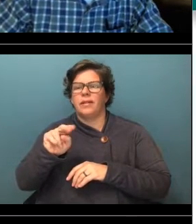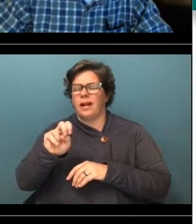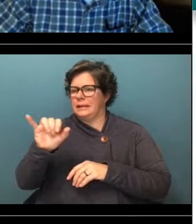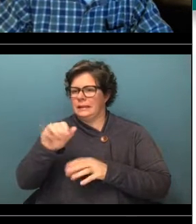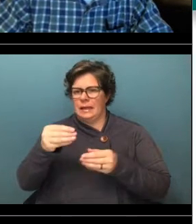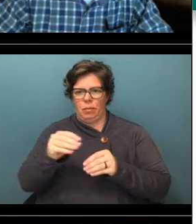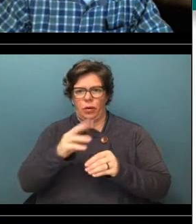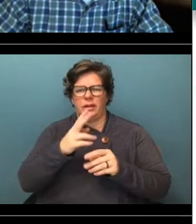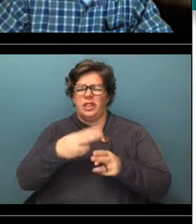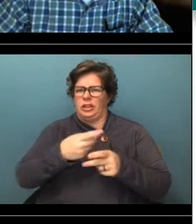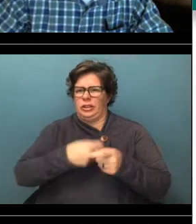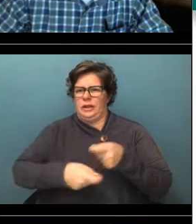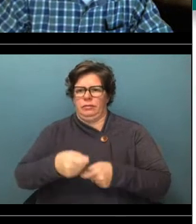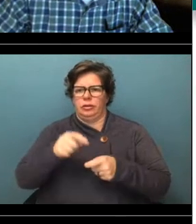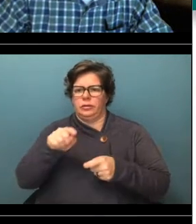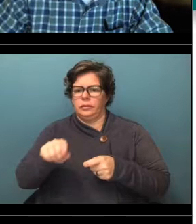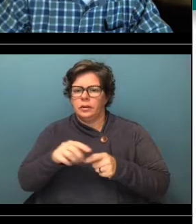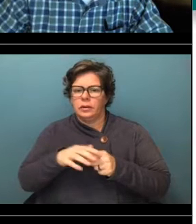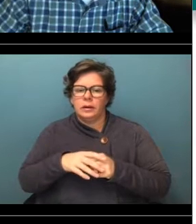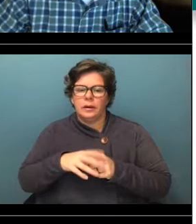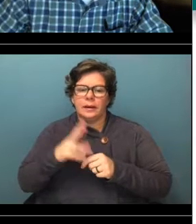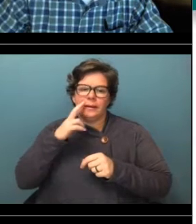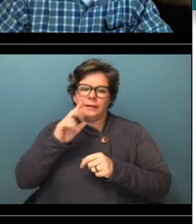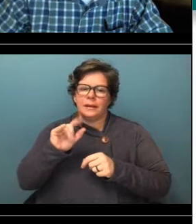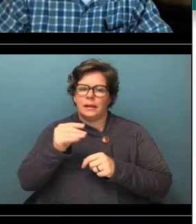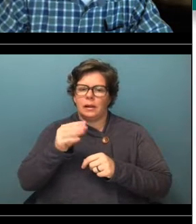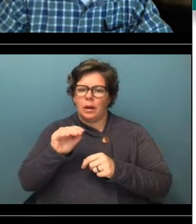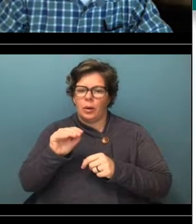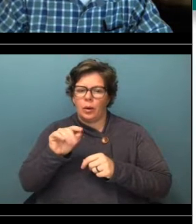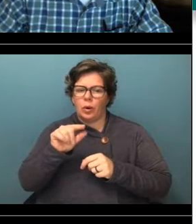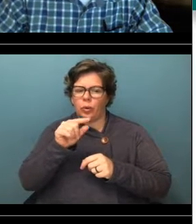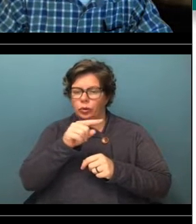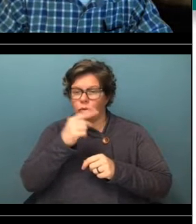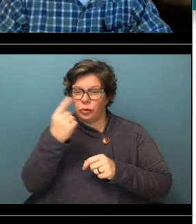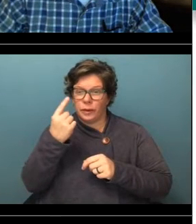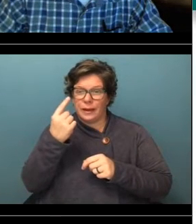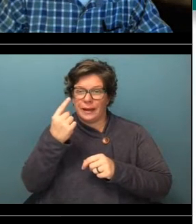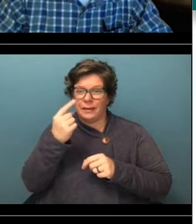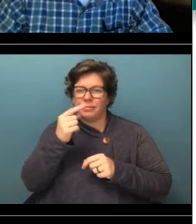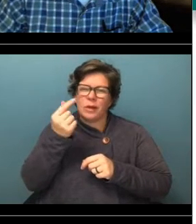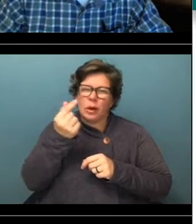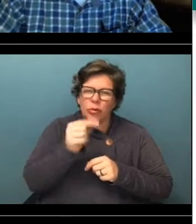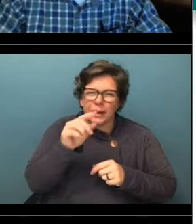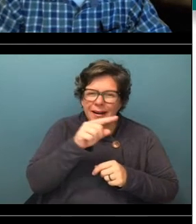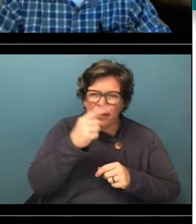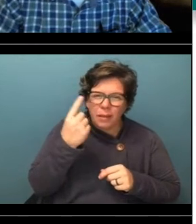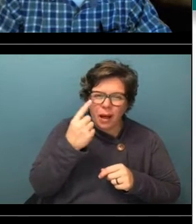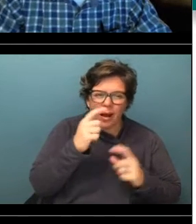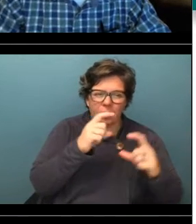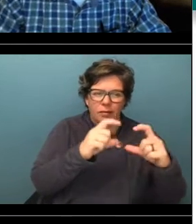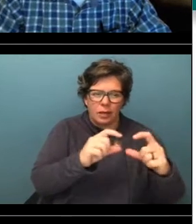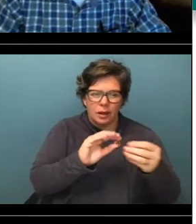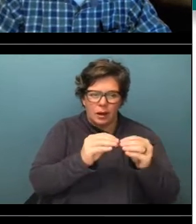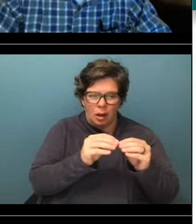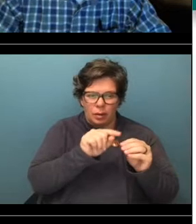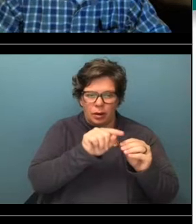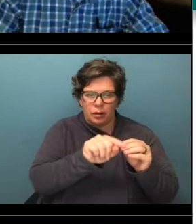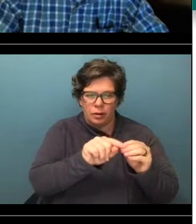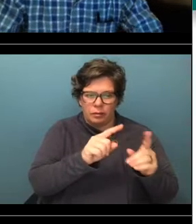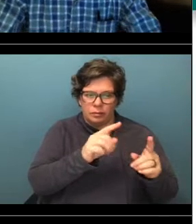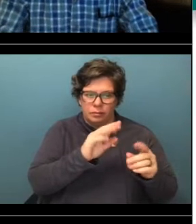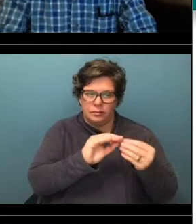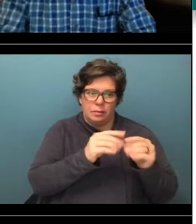organization. And as you can see on the logo, the green and black logo, if you look real close, there's the number that was around